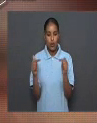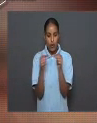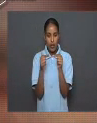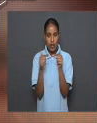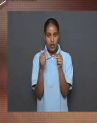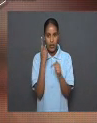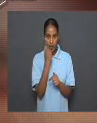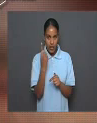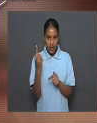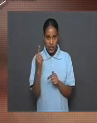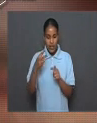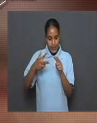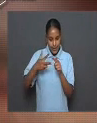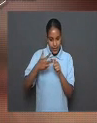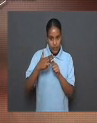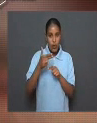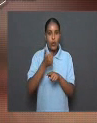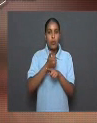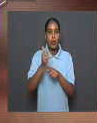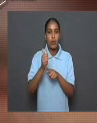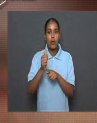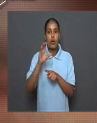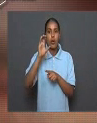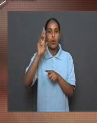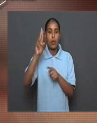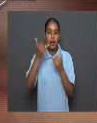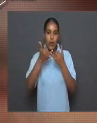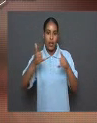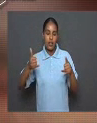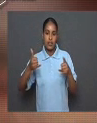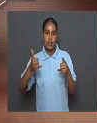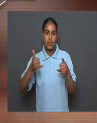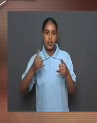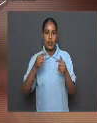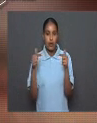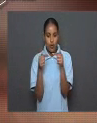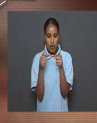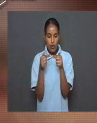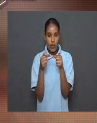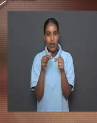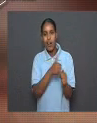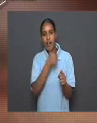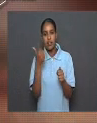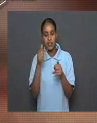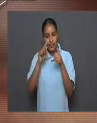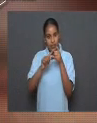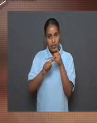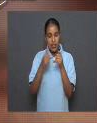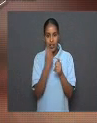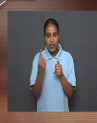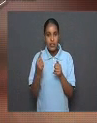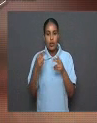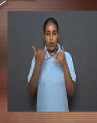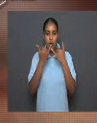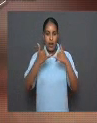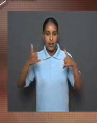Connect each strip of metal to a copper wire and connect the other end of each